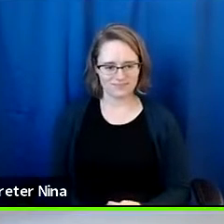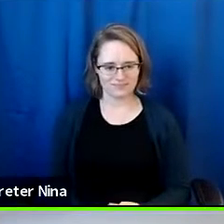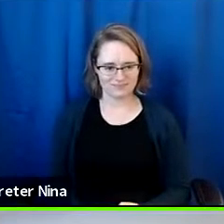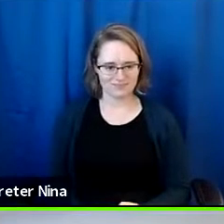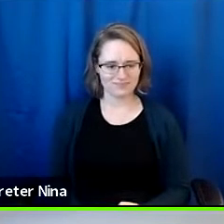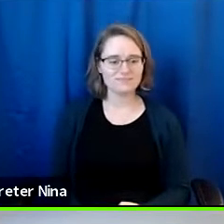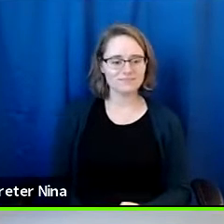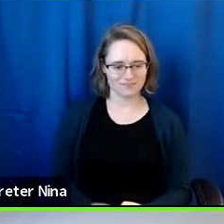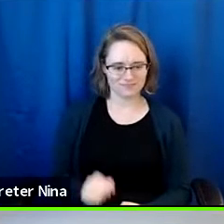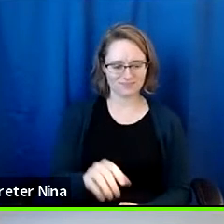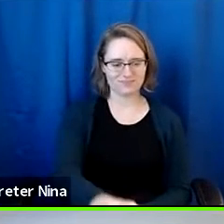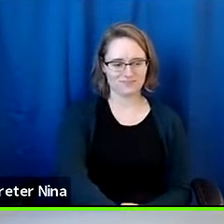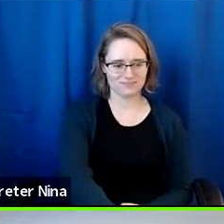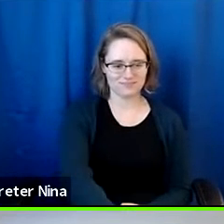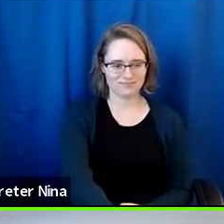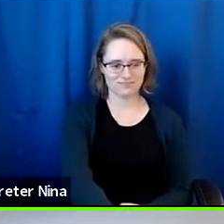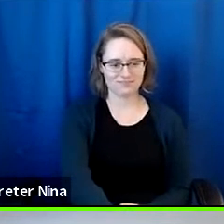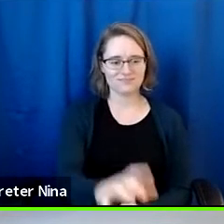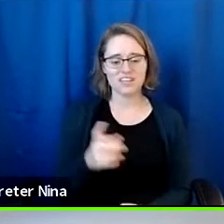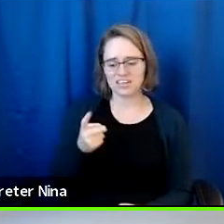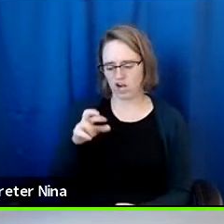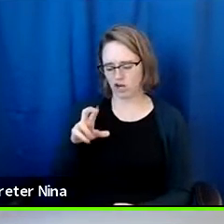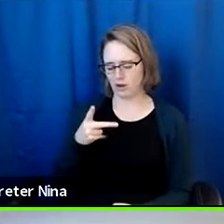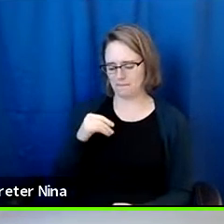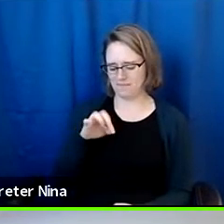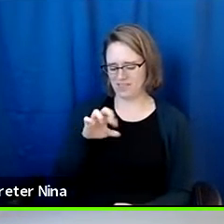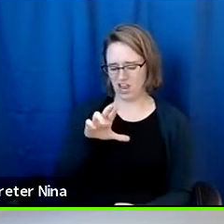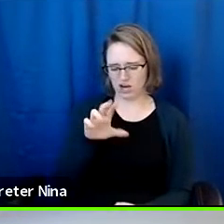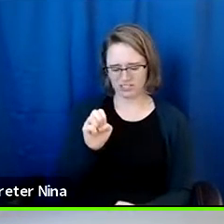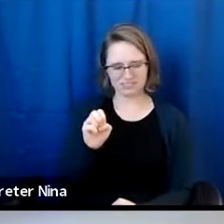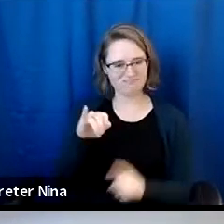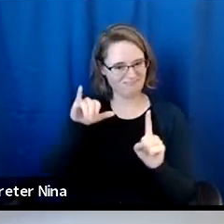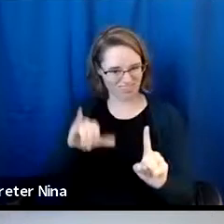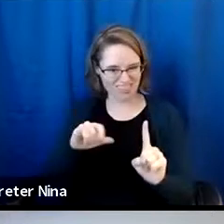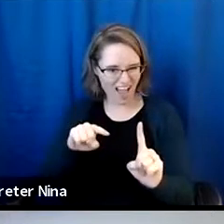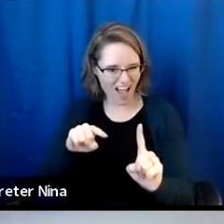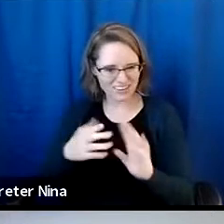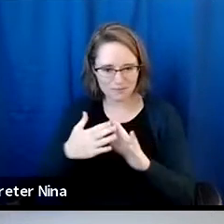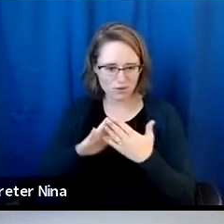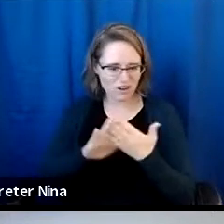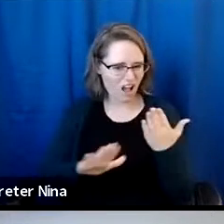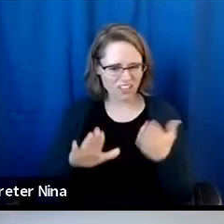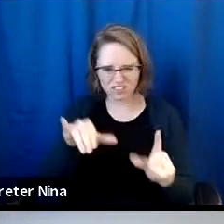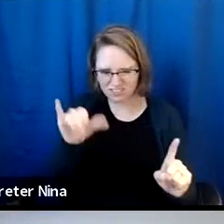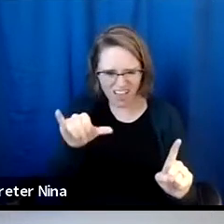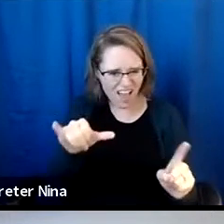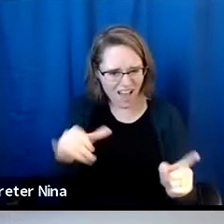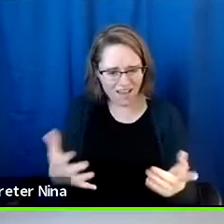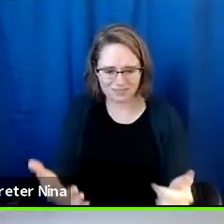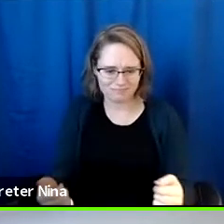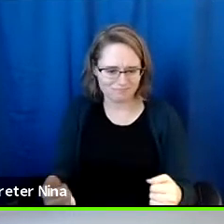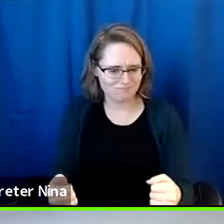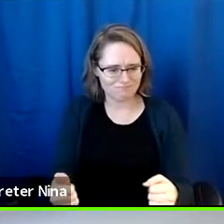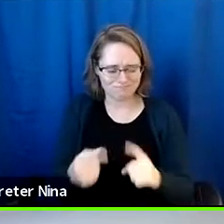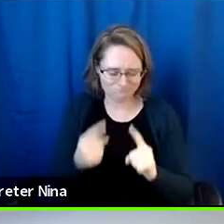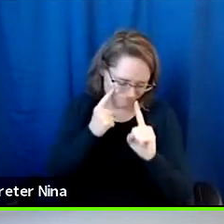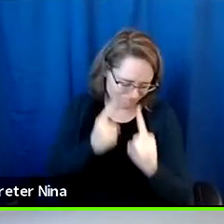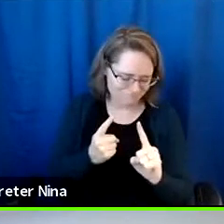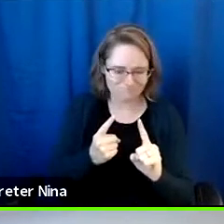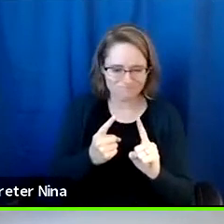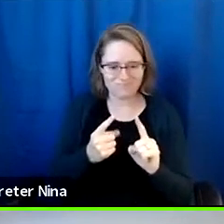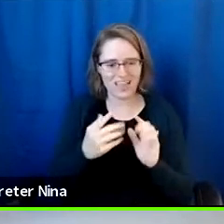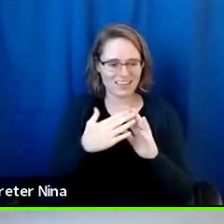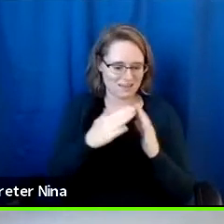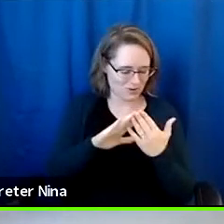Yeah, and isn't that the essence of what community colleges do? I mean, honestly, that is the essence of community and